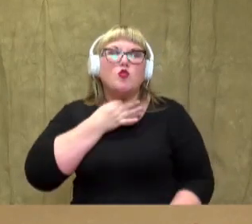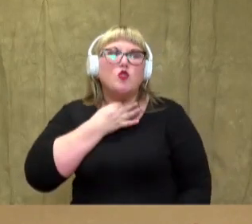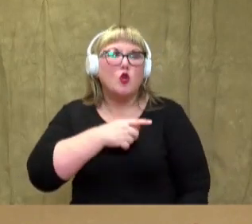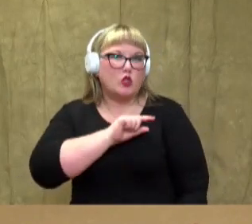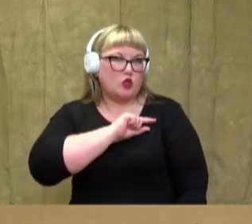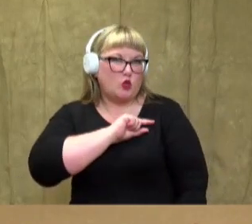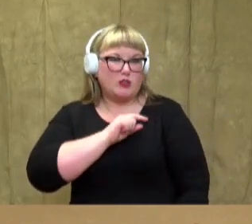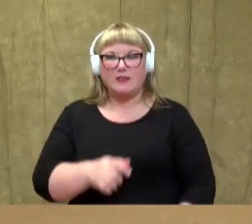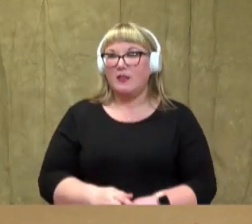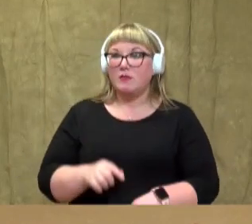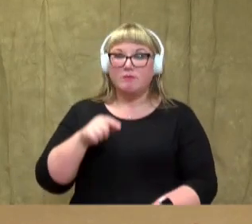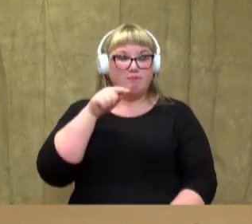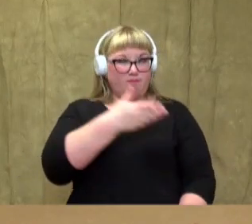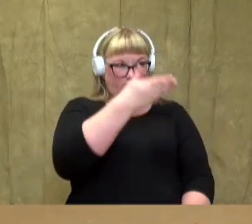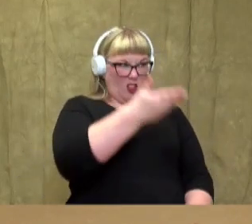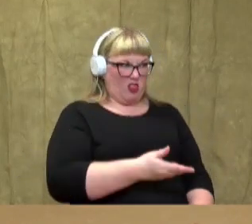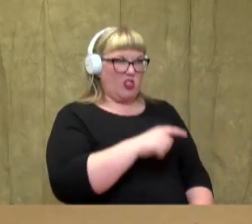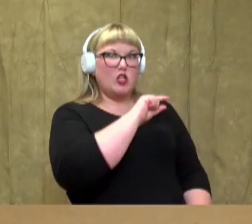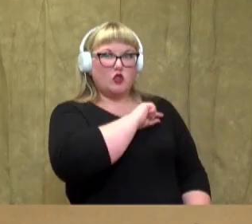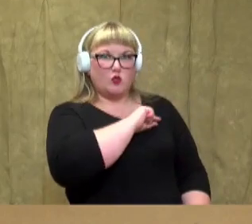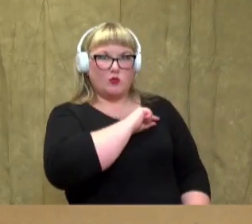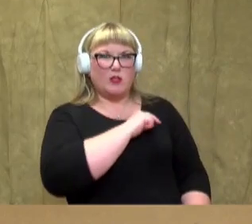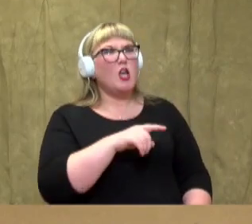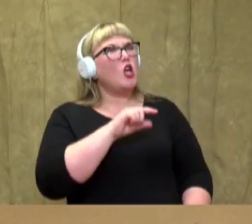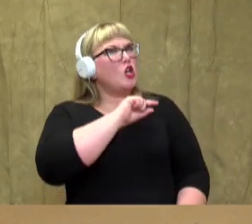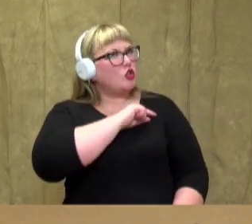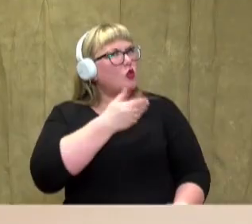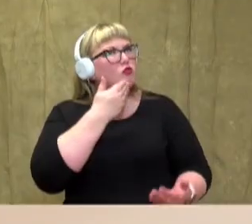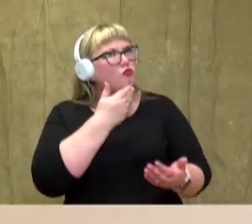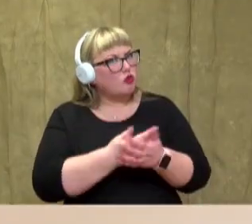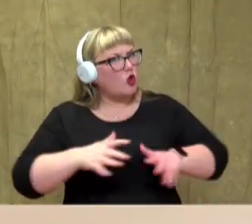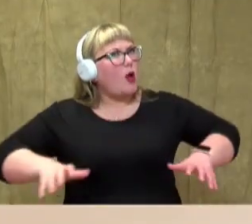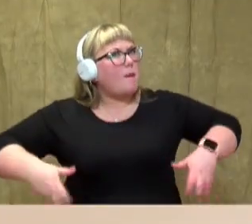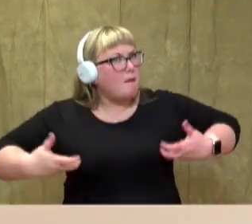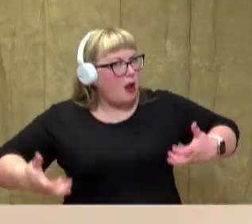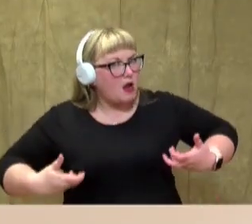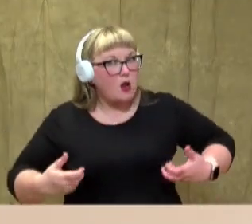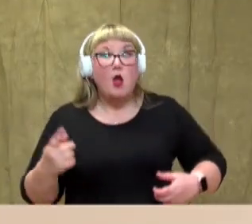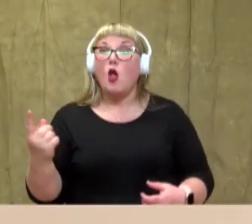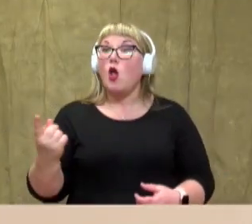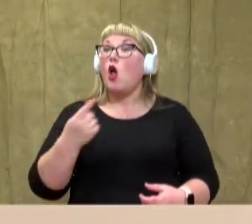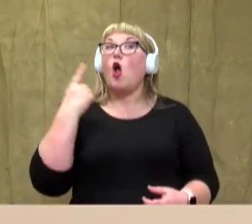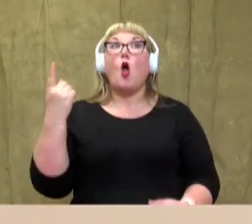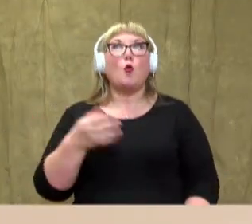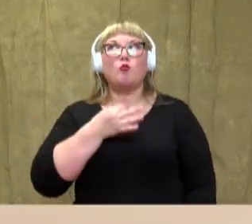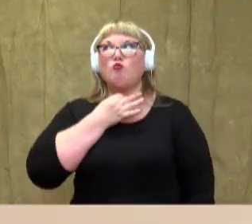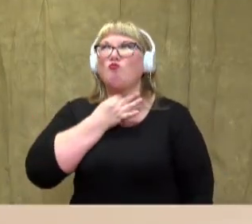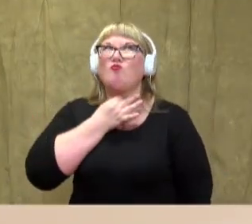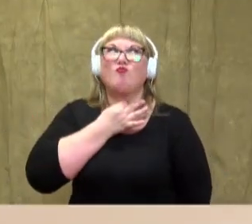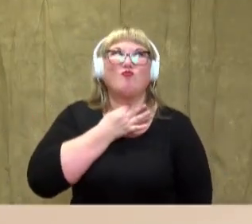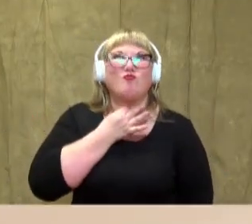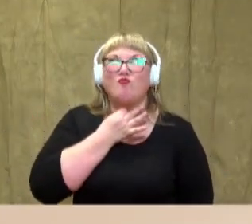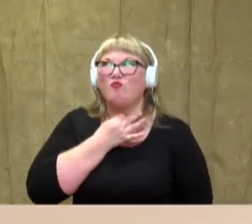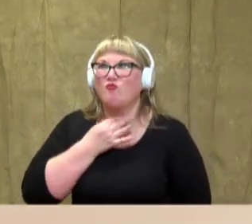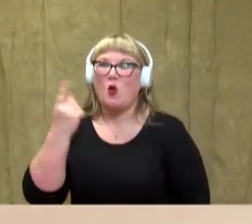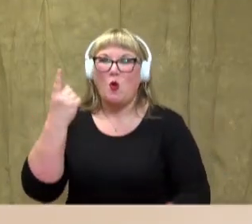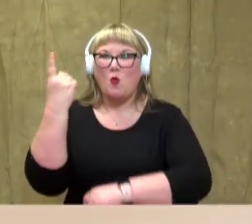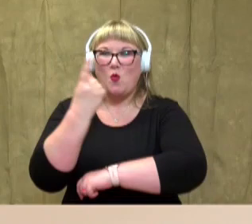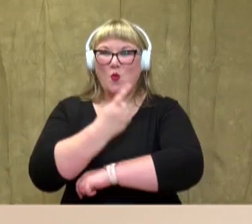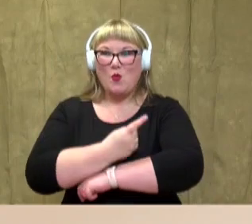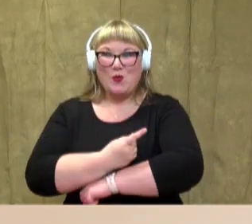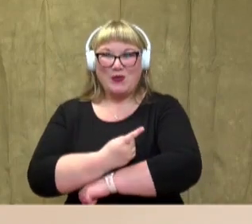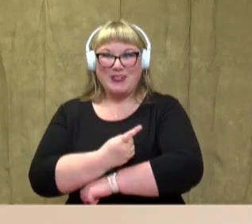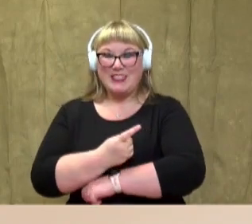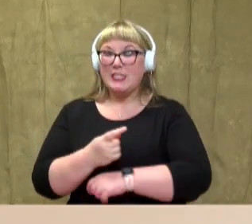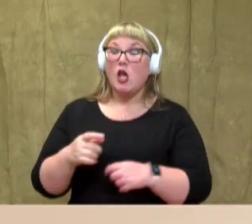This is George. George was a good little monkey and always very curious. One day, George went for